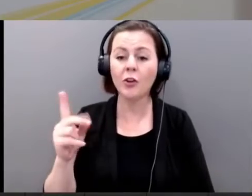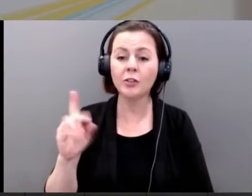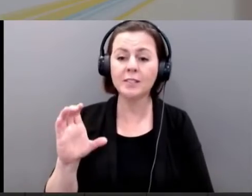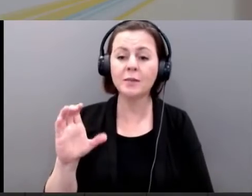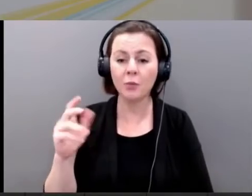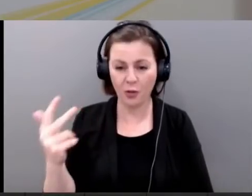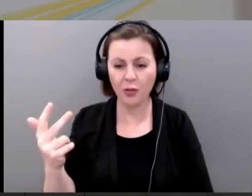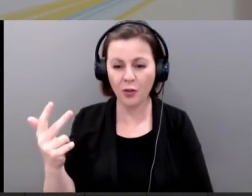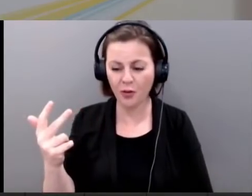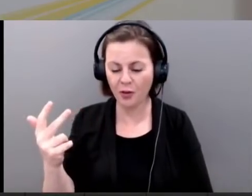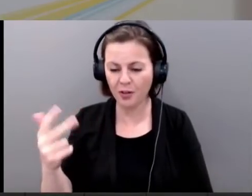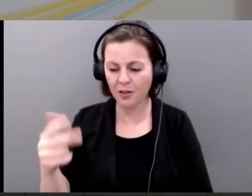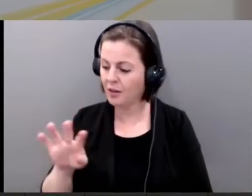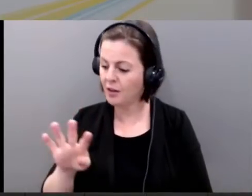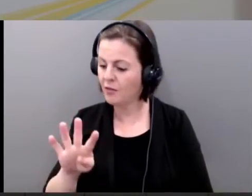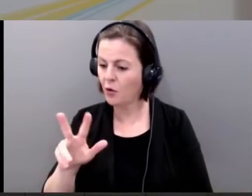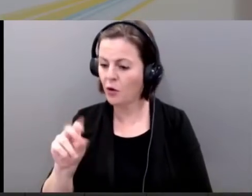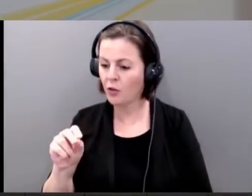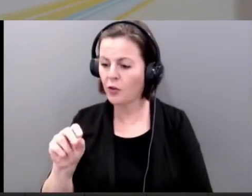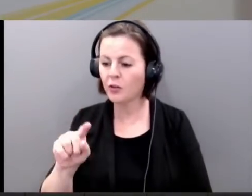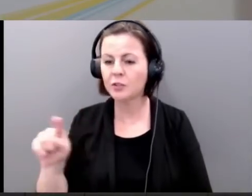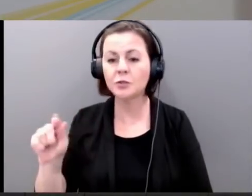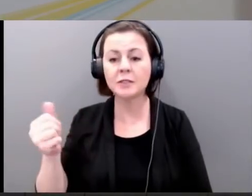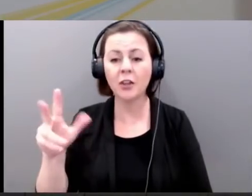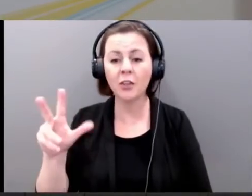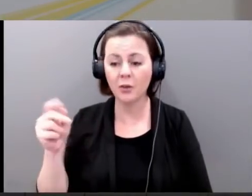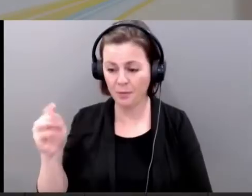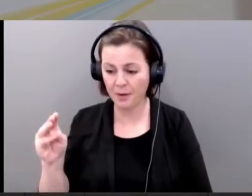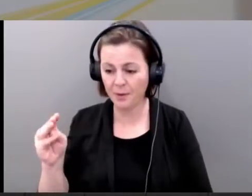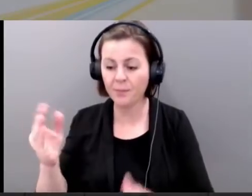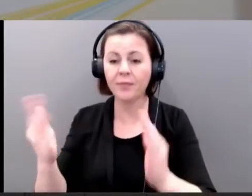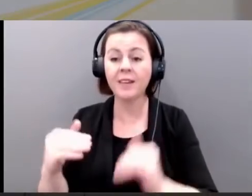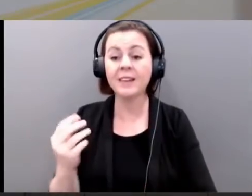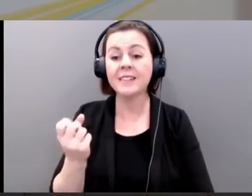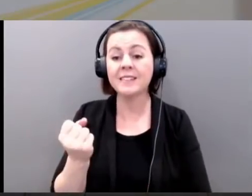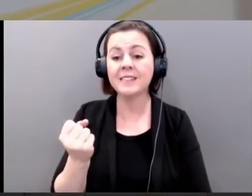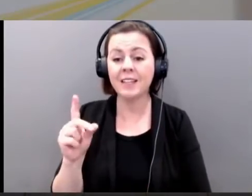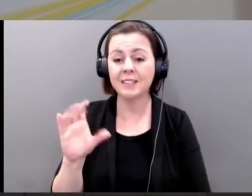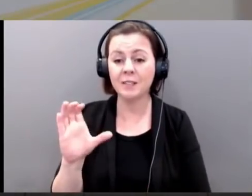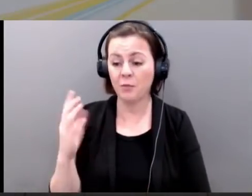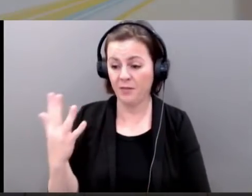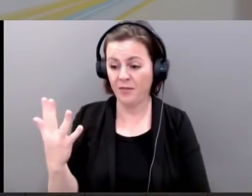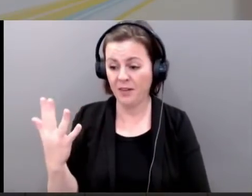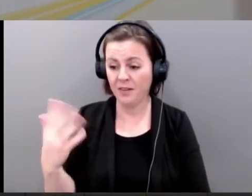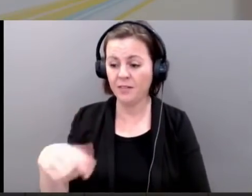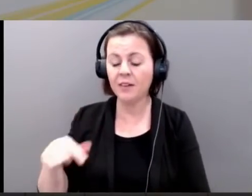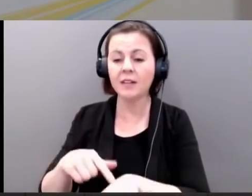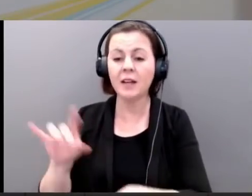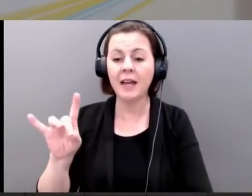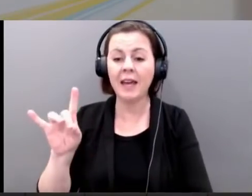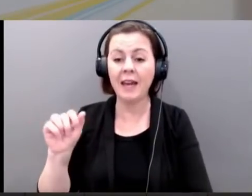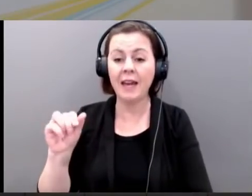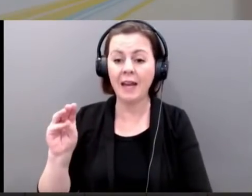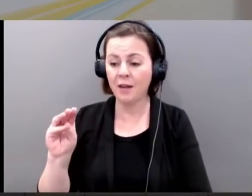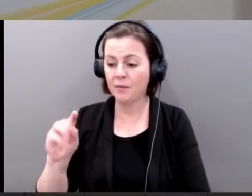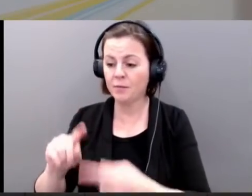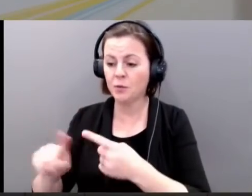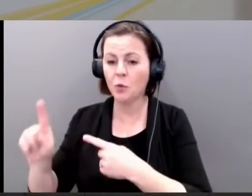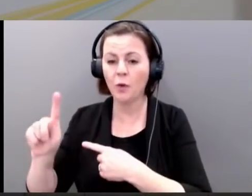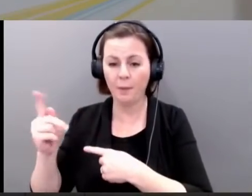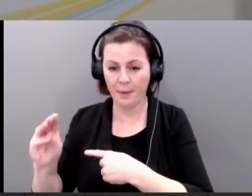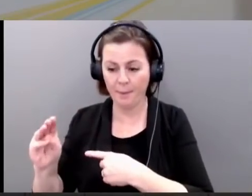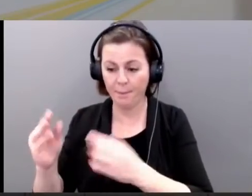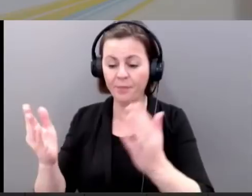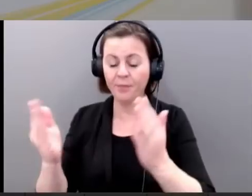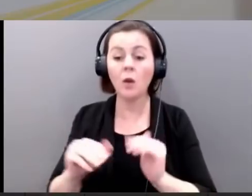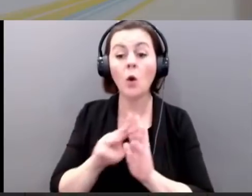Saturday, December 5th from 8 a.m. to 1 p.m. Also, Walmart in Charlottetown on Thursday, December 3rd from 2 to